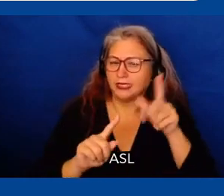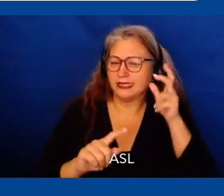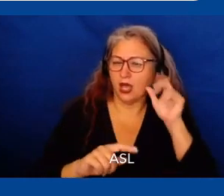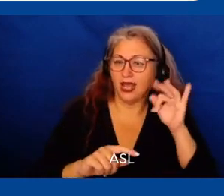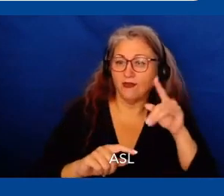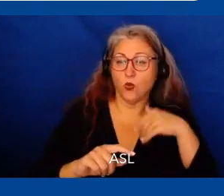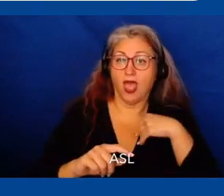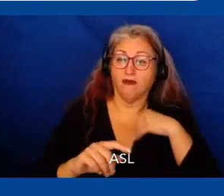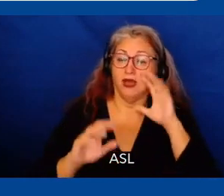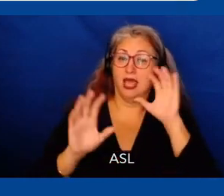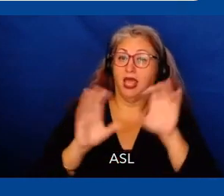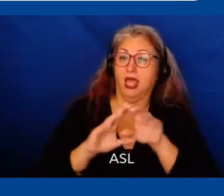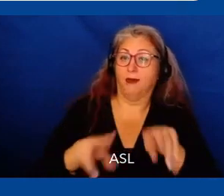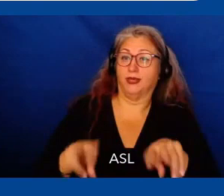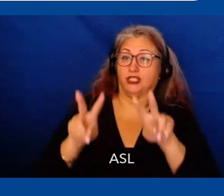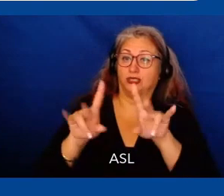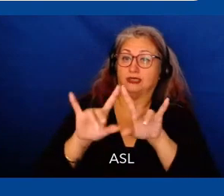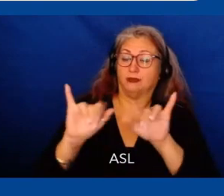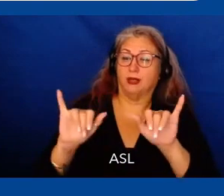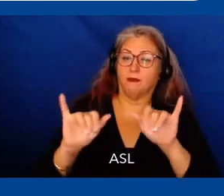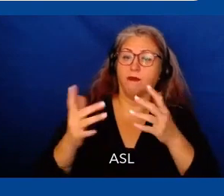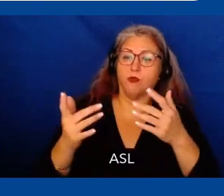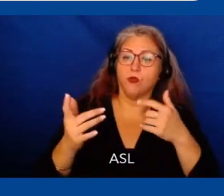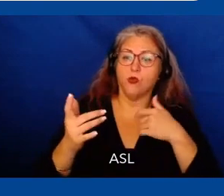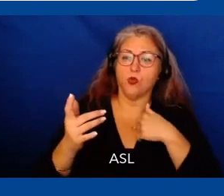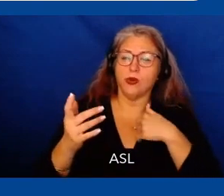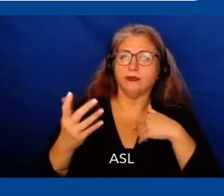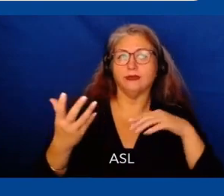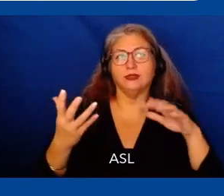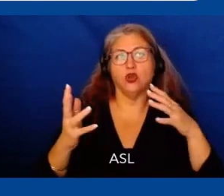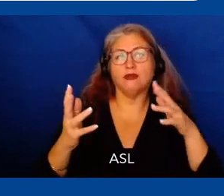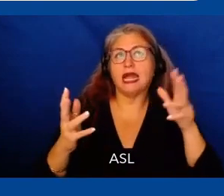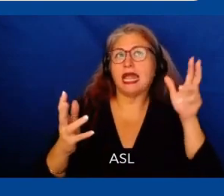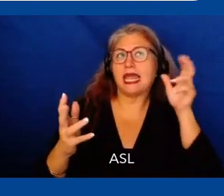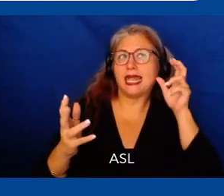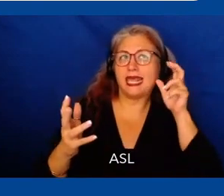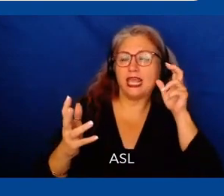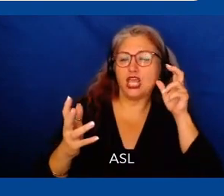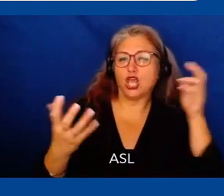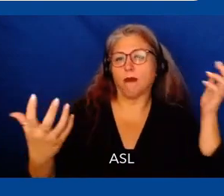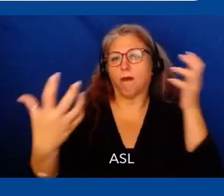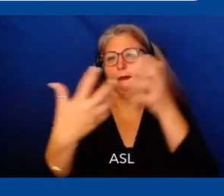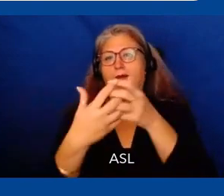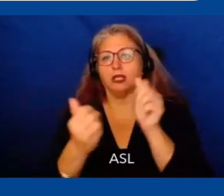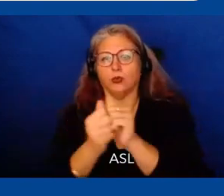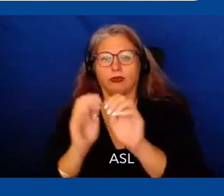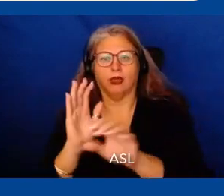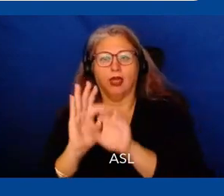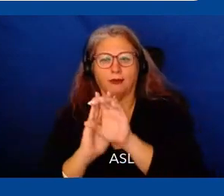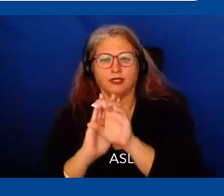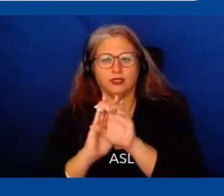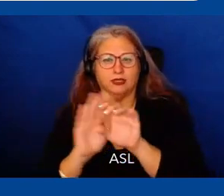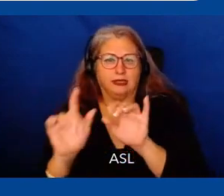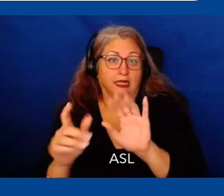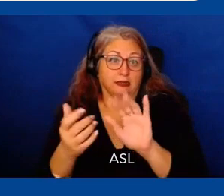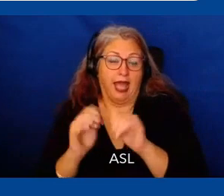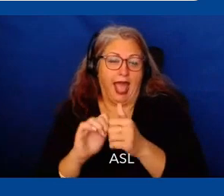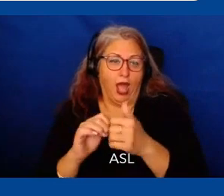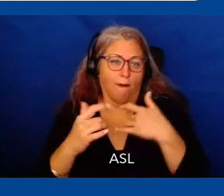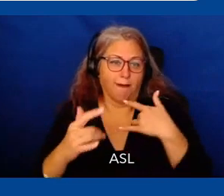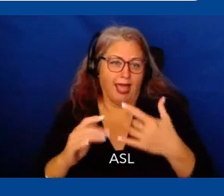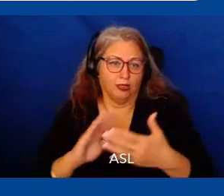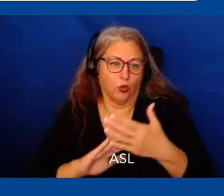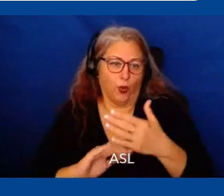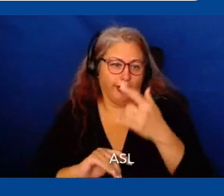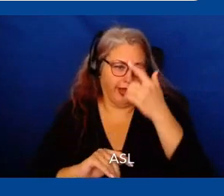image happening at the same time, then we sort of hear the audio as going along with the image. Just that's kind of how it works, how our